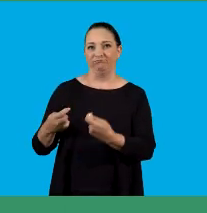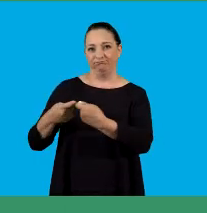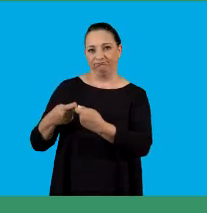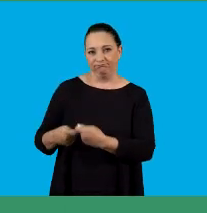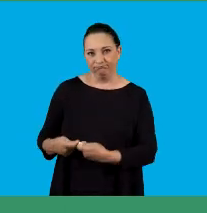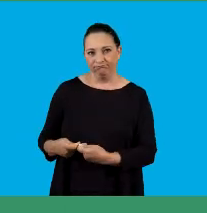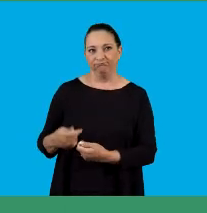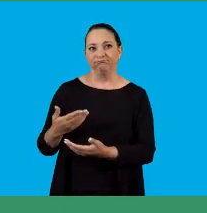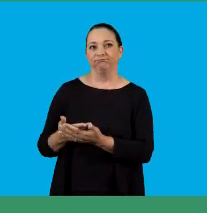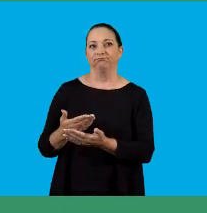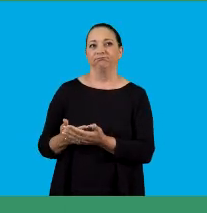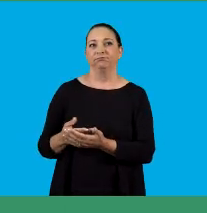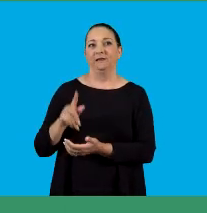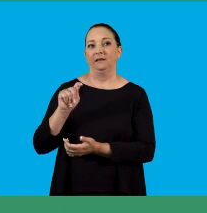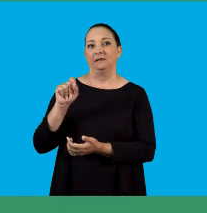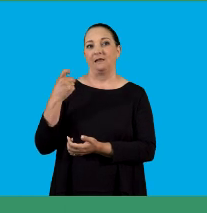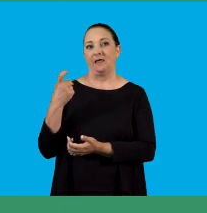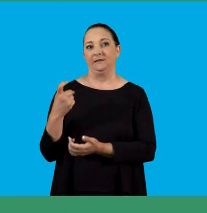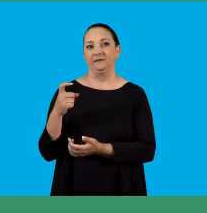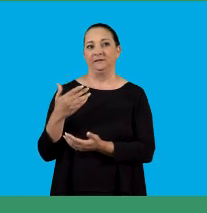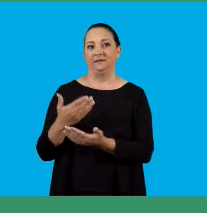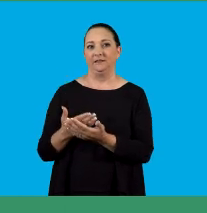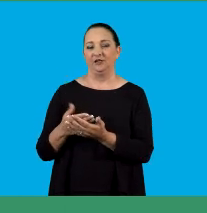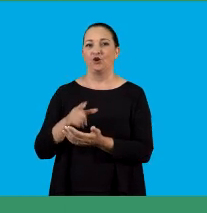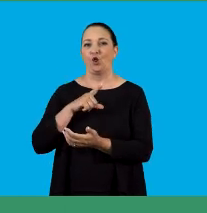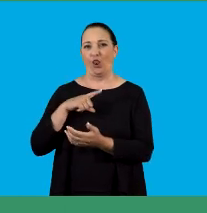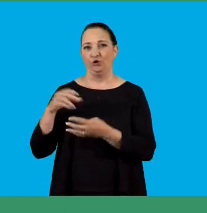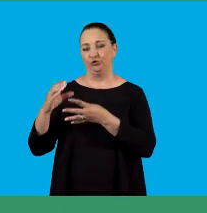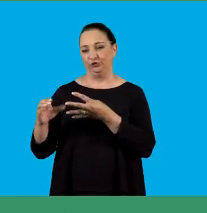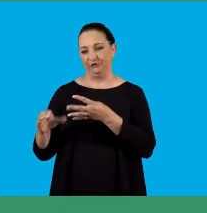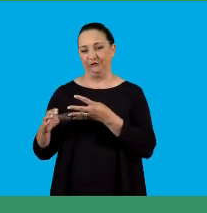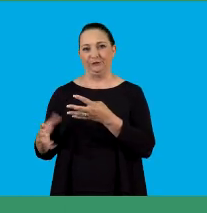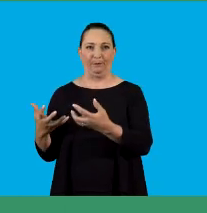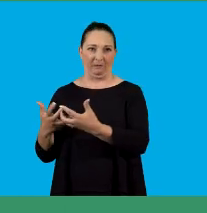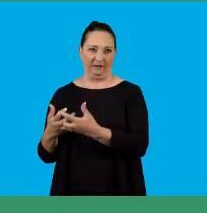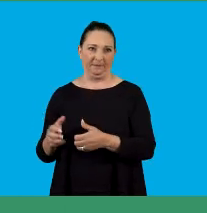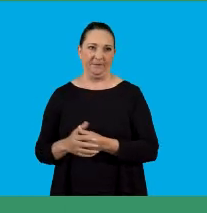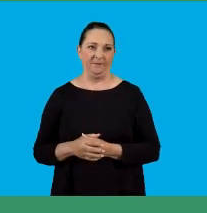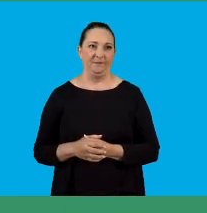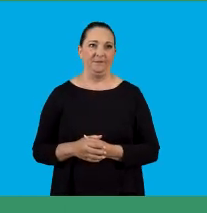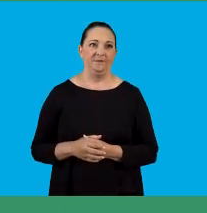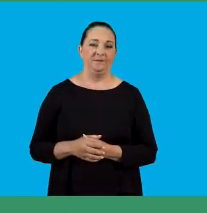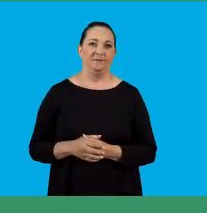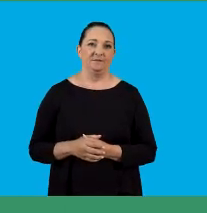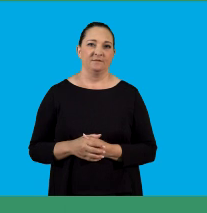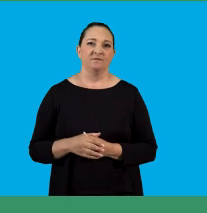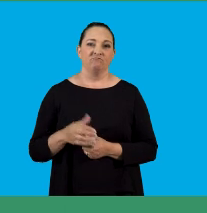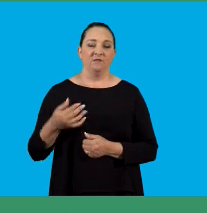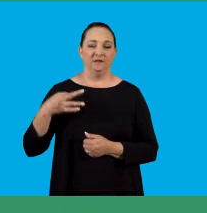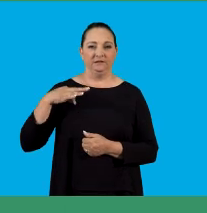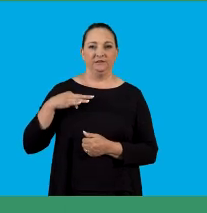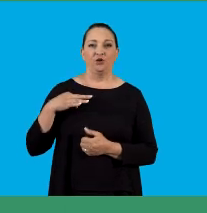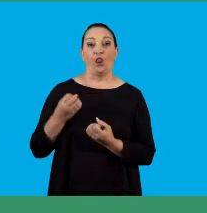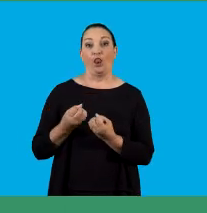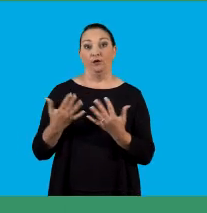exempt from taxation as long as certain conditions are met. So we'll be dealing with fringe